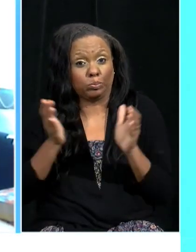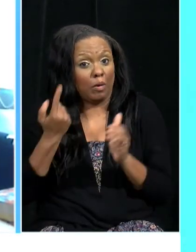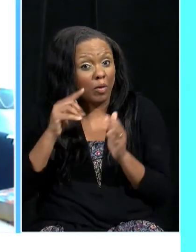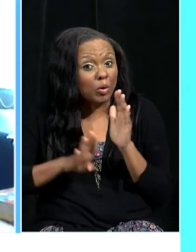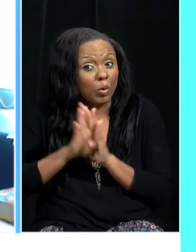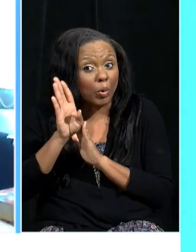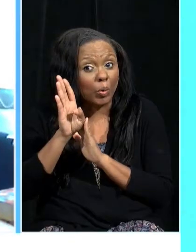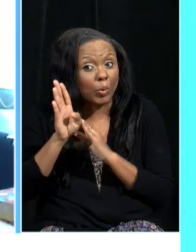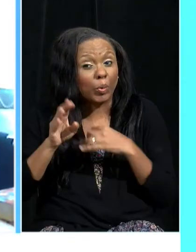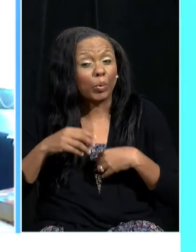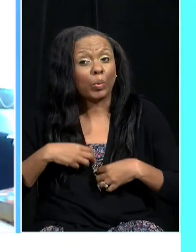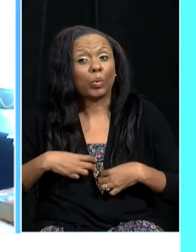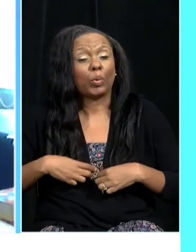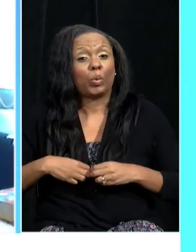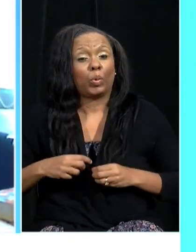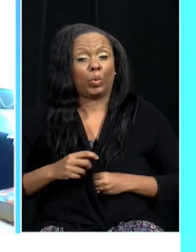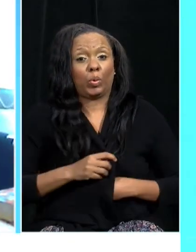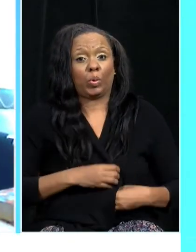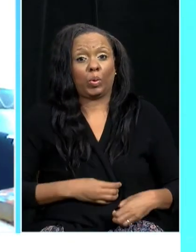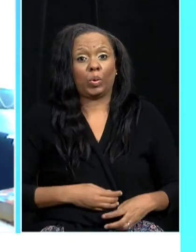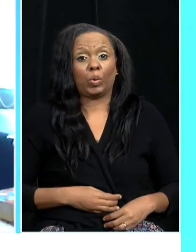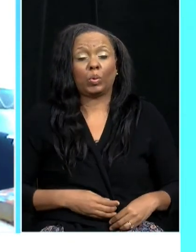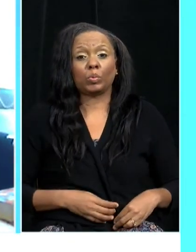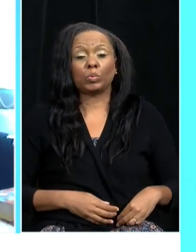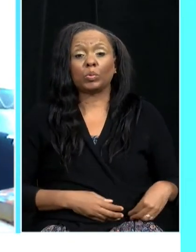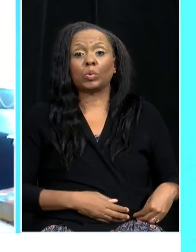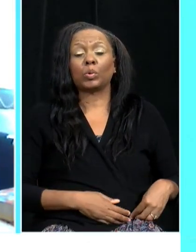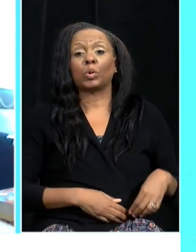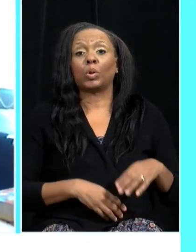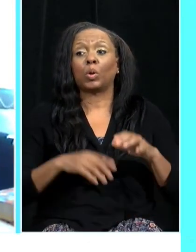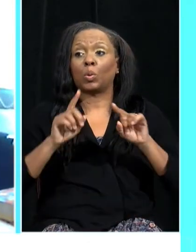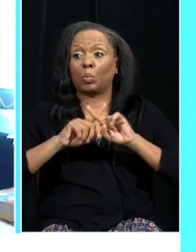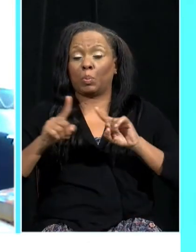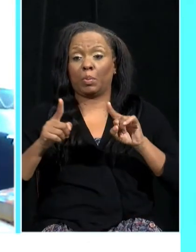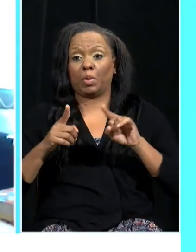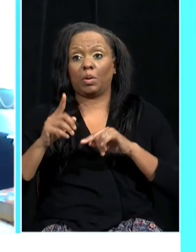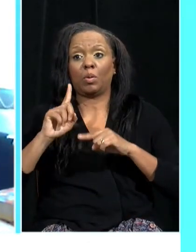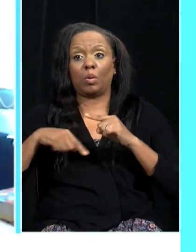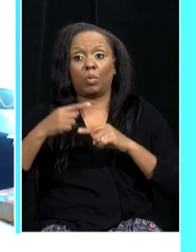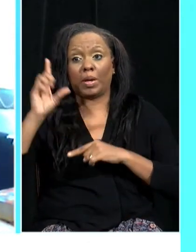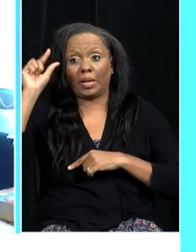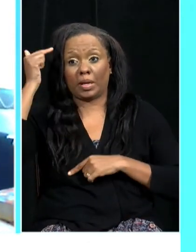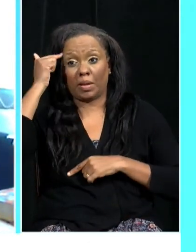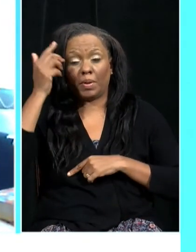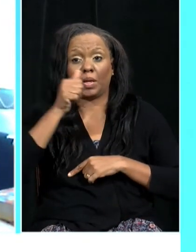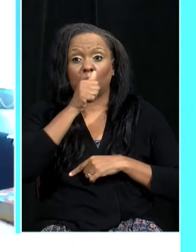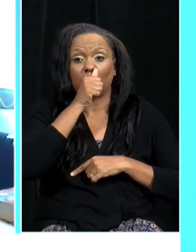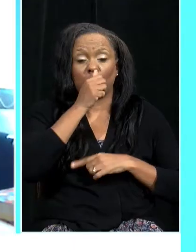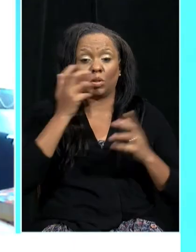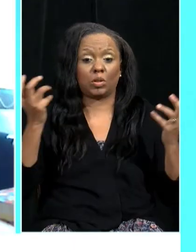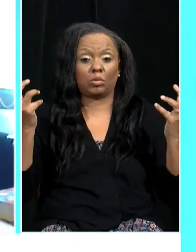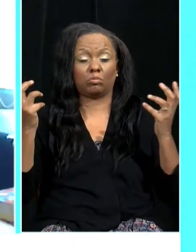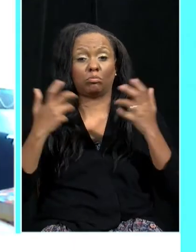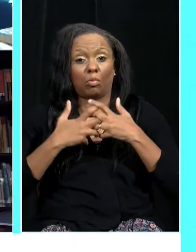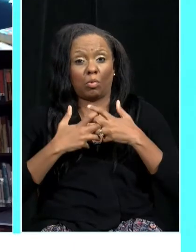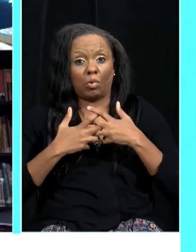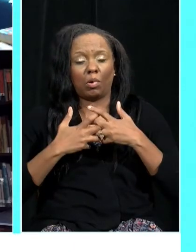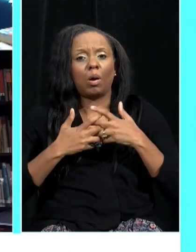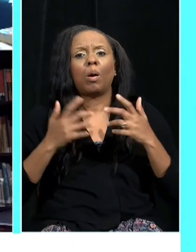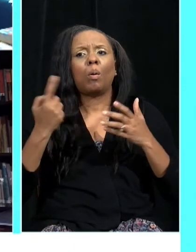a paradigm example of when the state enjoins the private sector. What happens? And that is tourism. So the role of